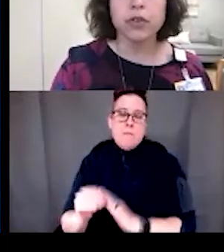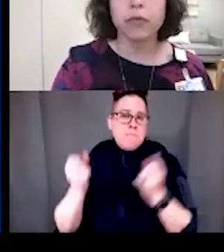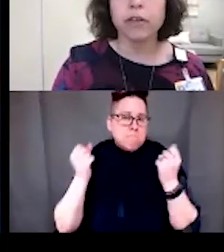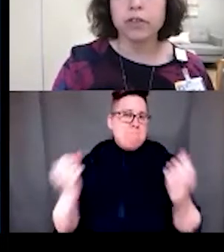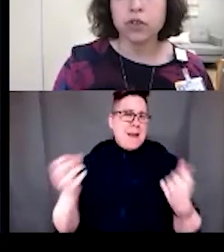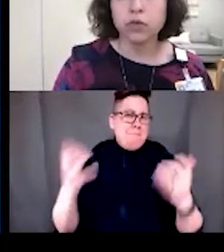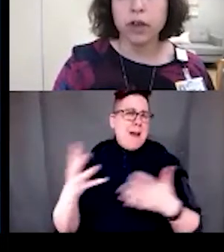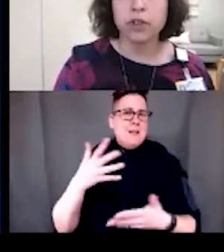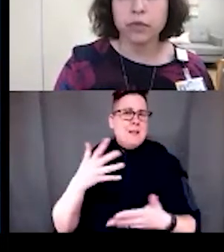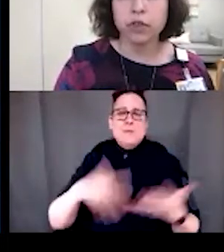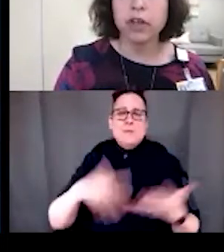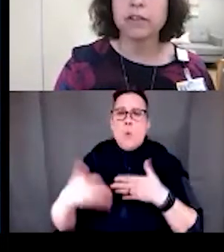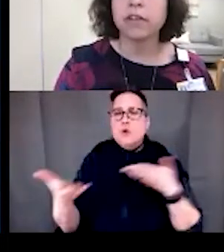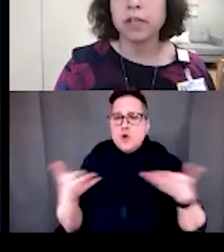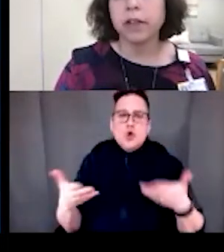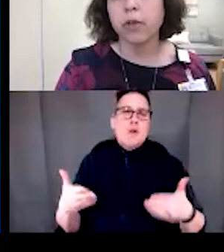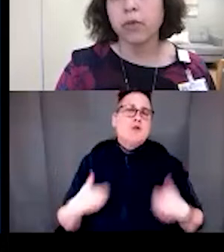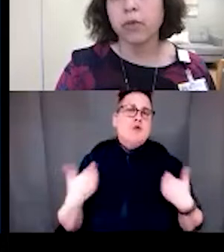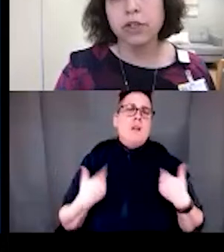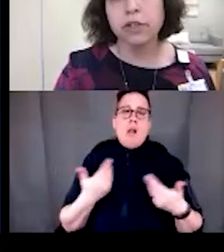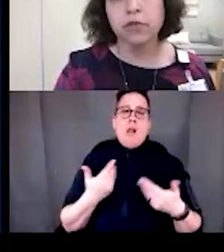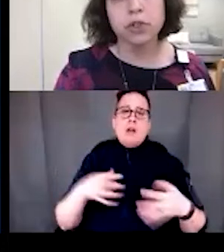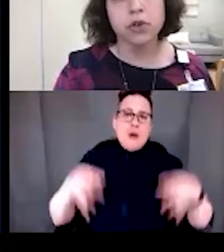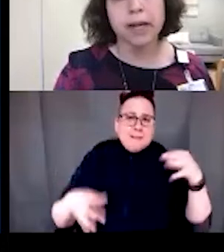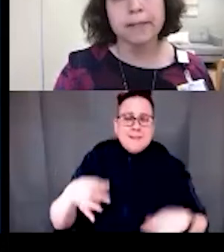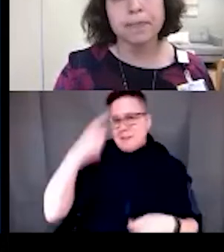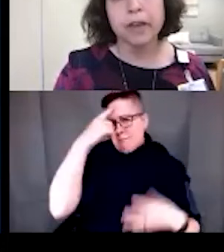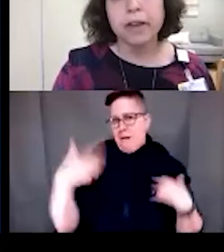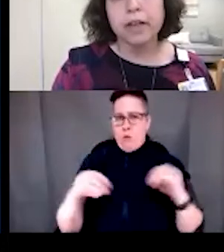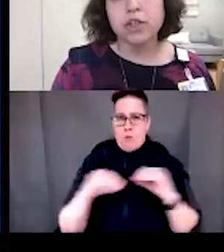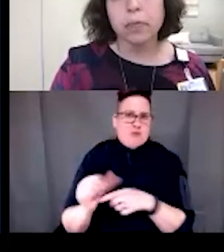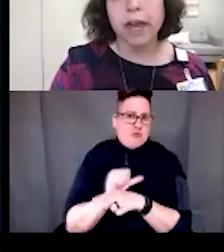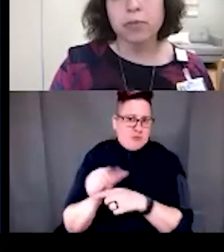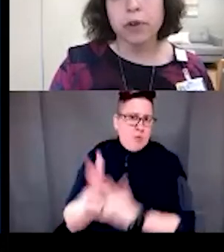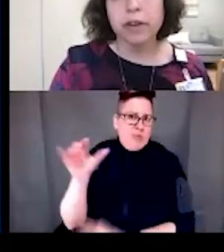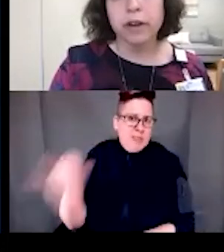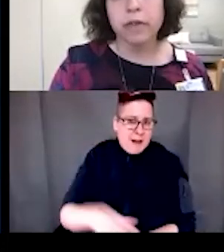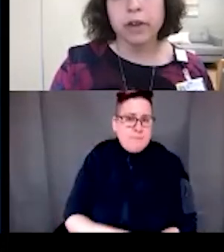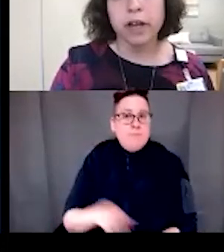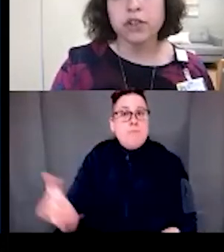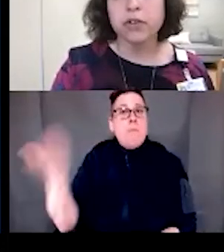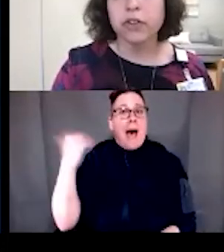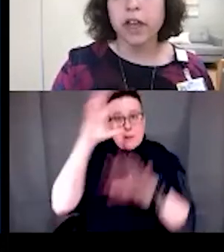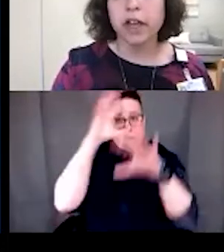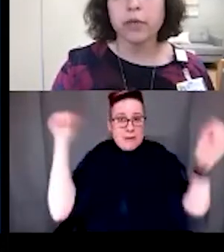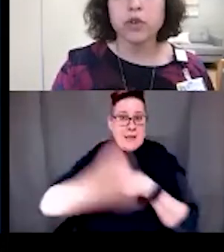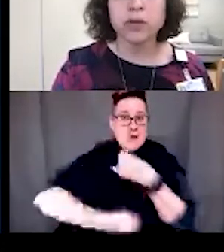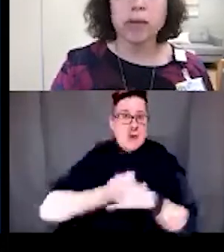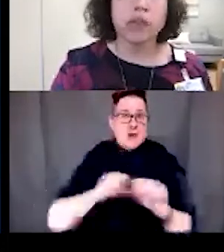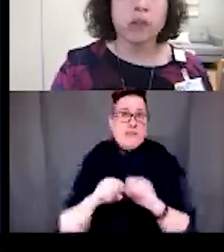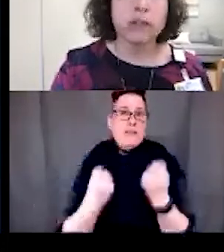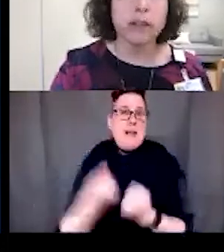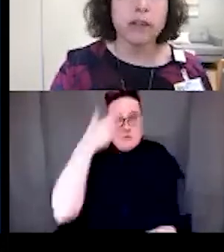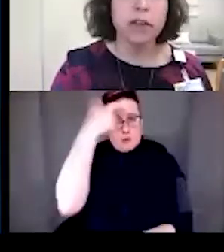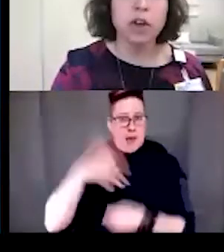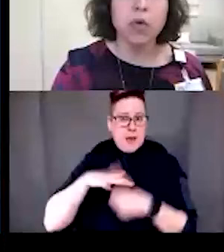social service, juvenile justice, and mental health organizations have been trained. She's a past president of the International Society for Traumatic